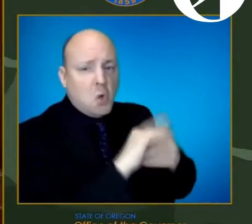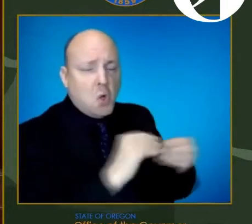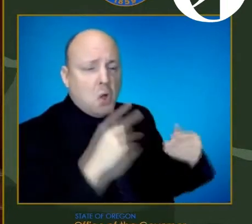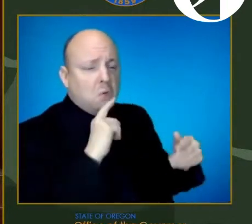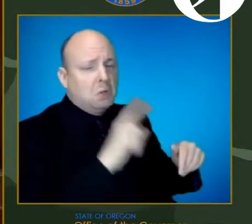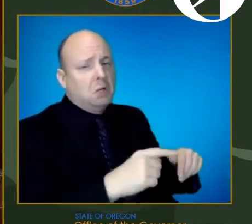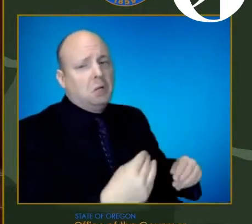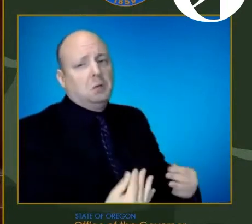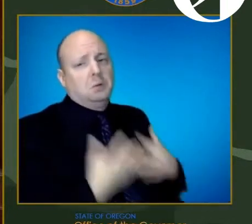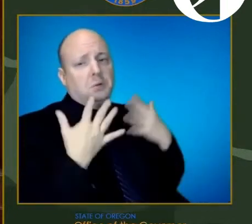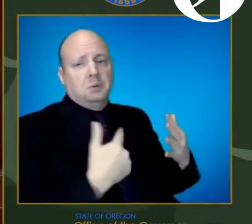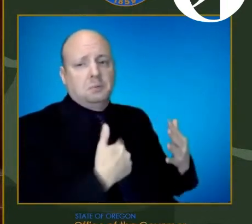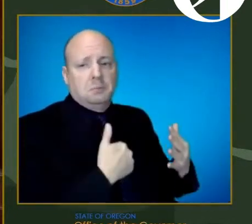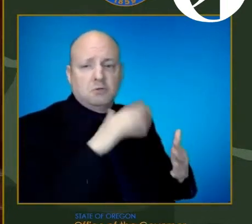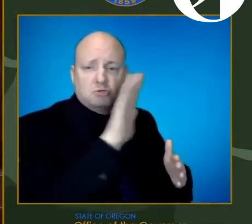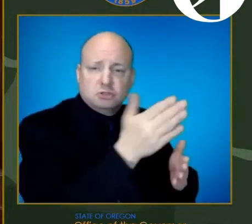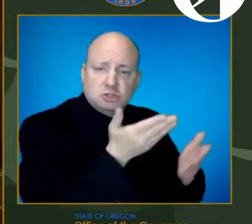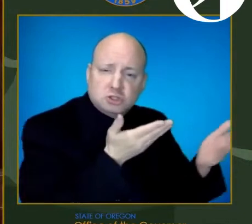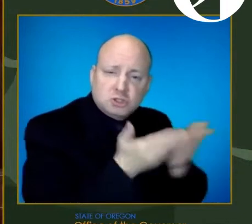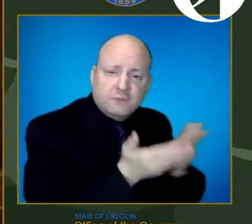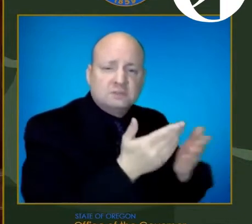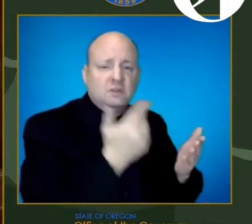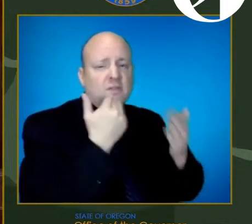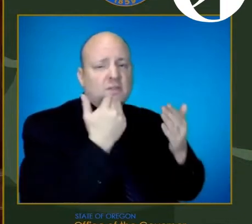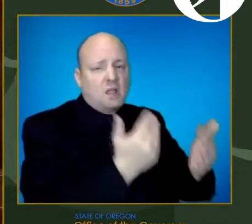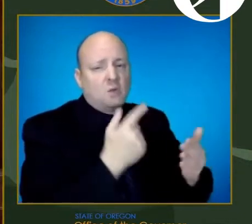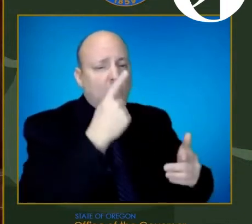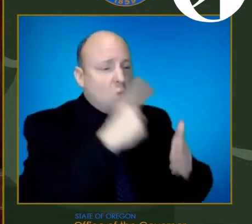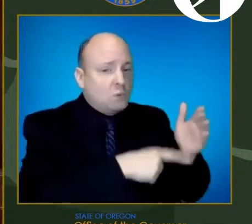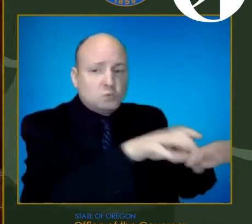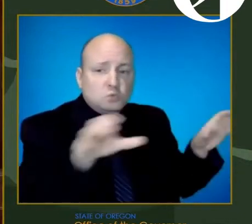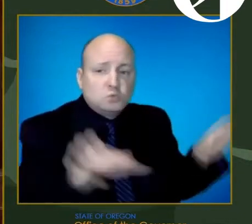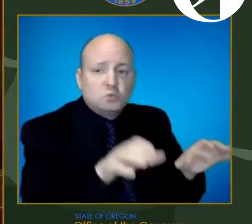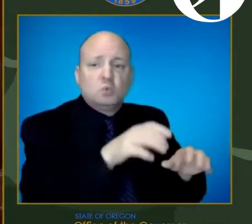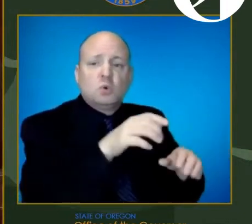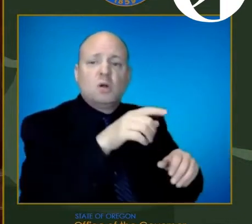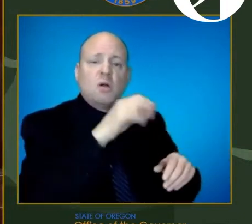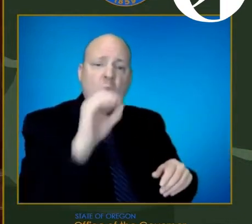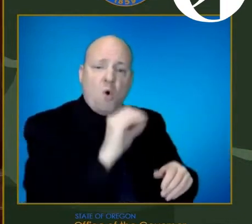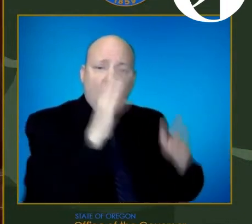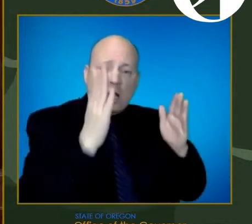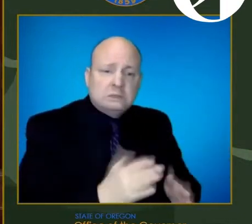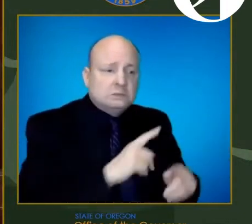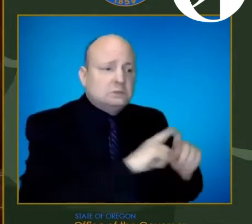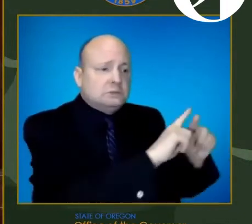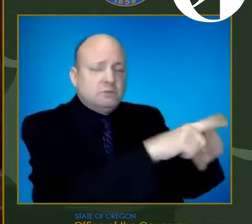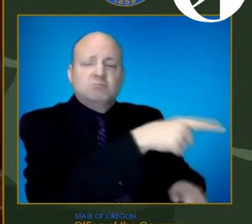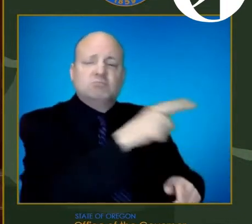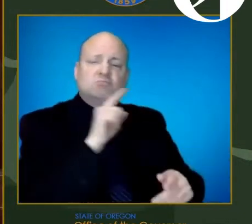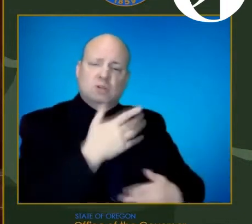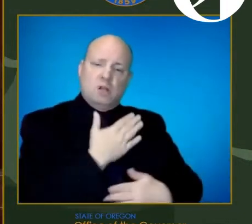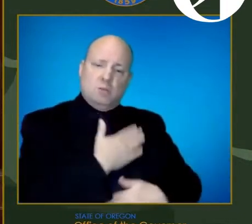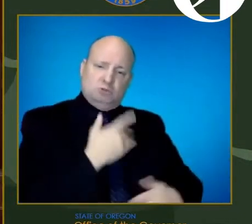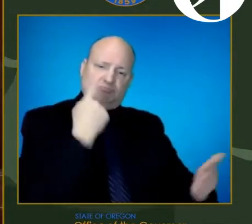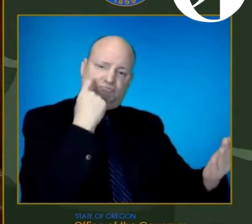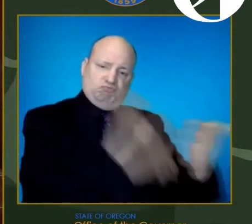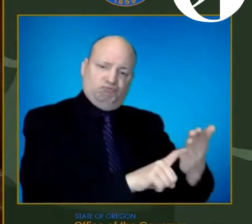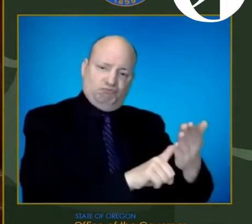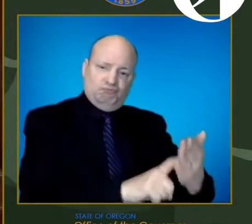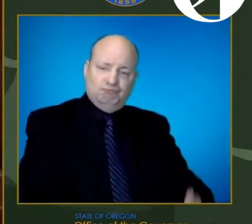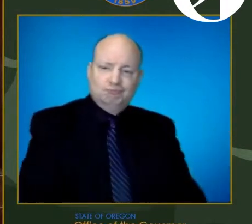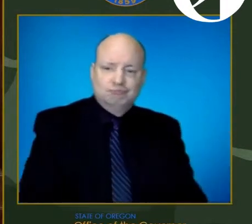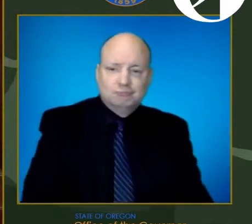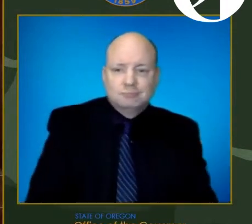service, and thank you for everything that you continue to do to help Oregonians. I understand that the community